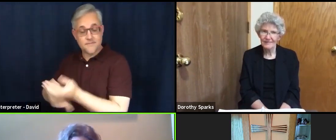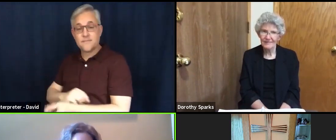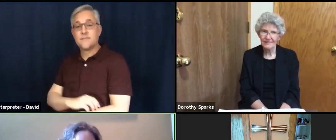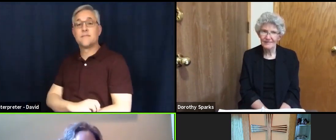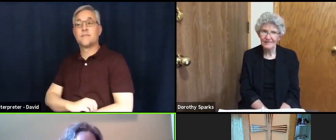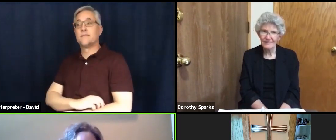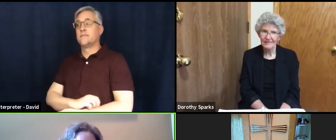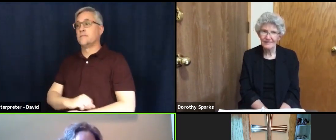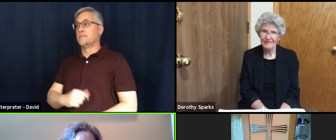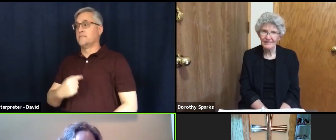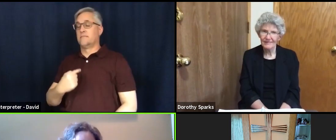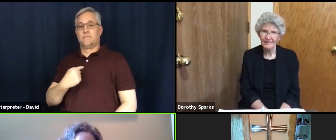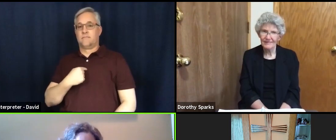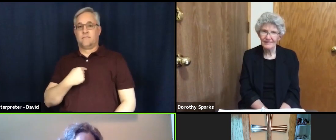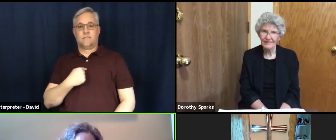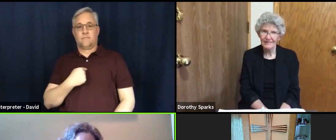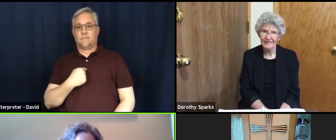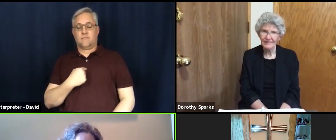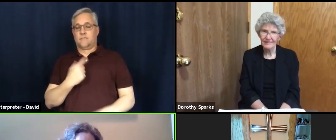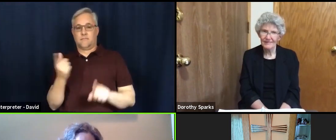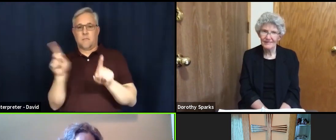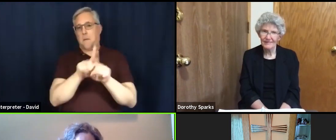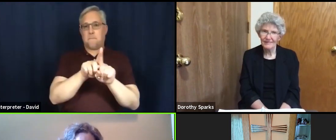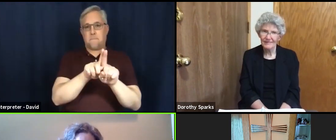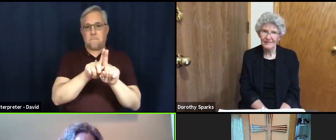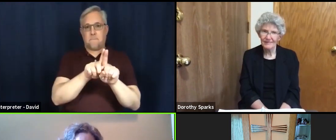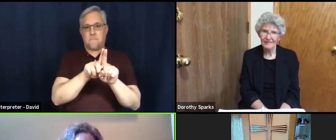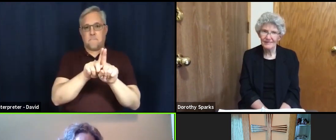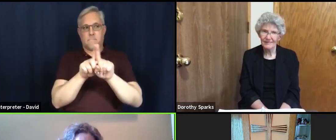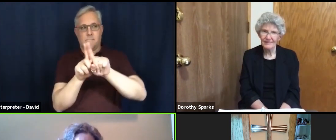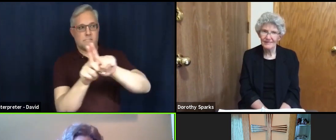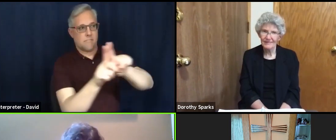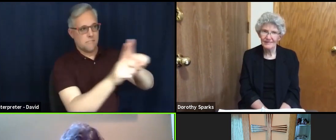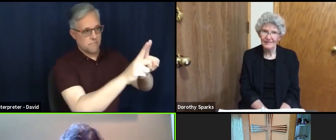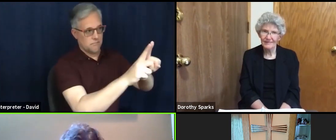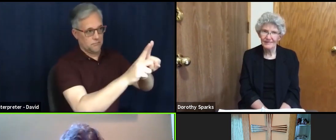I am glued to her side.